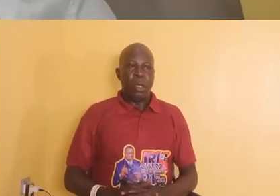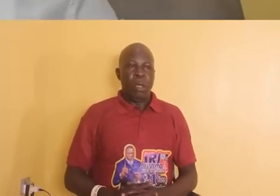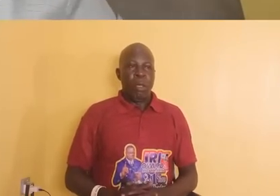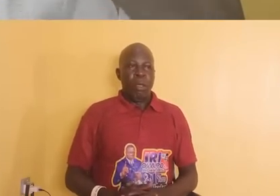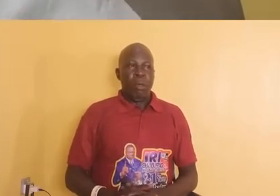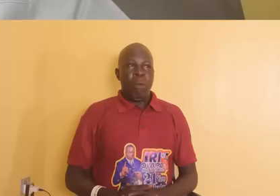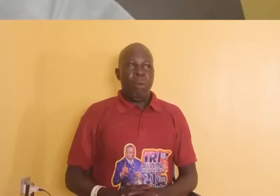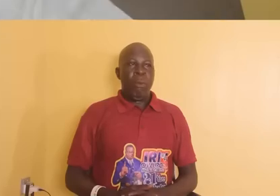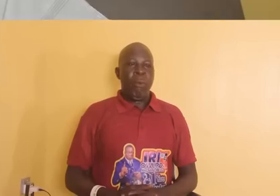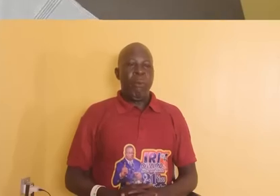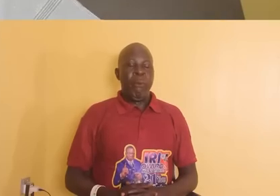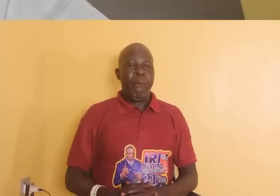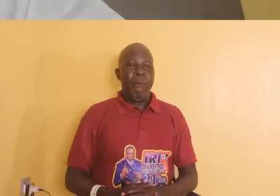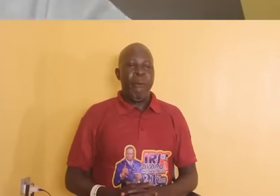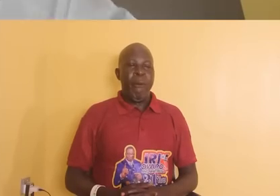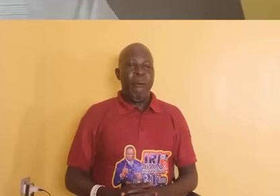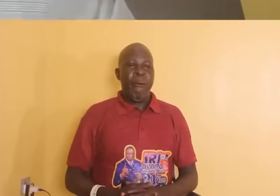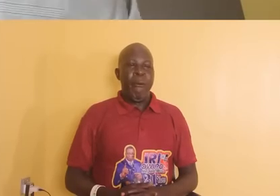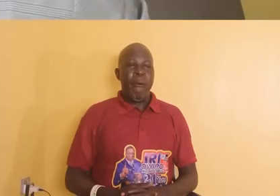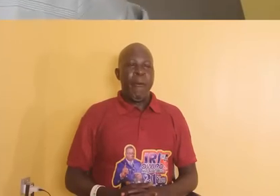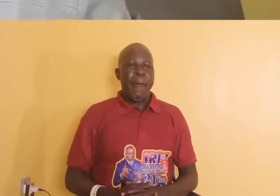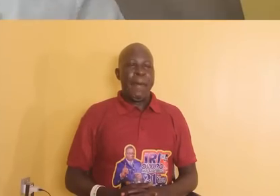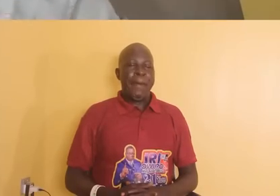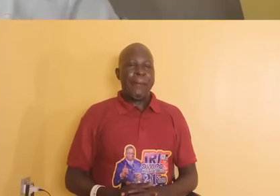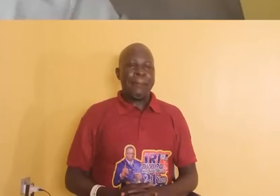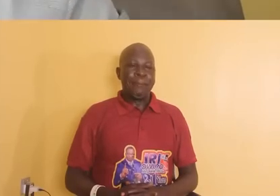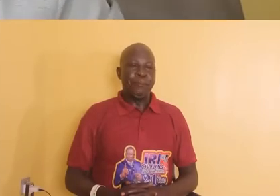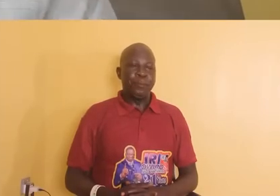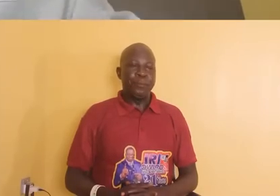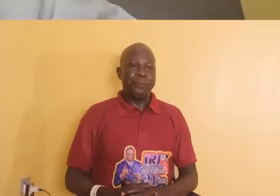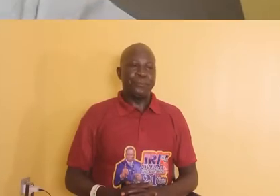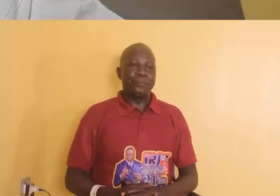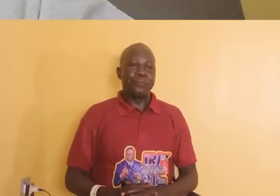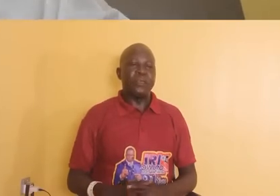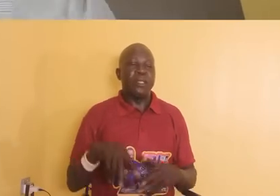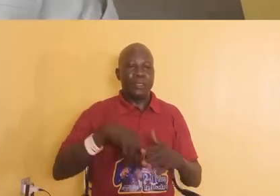le won jade ati lati se iwosan gbogbo arun ati gbogbo aisan